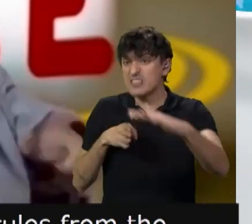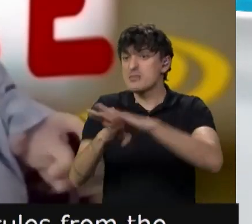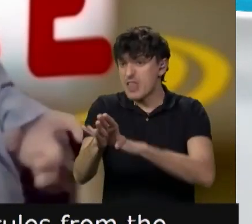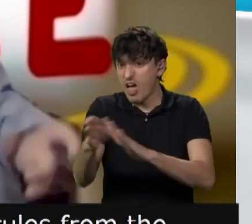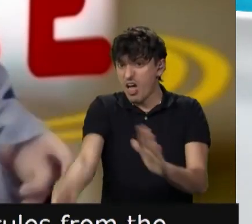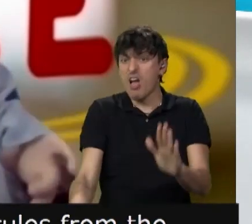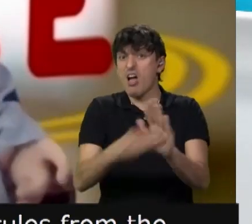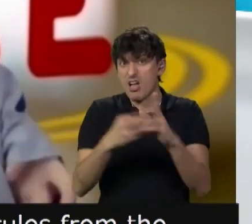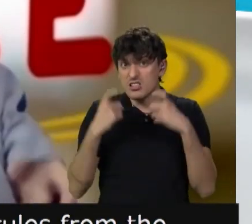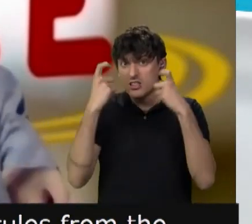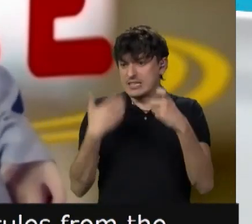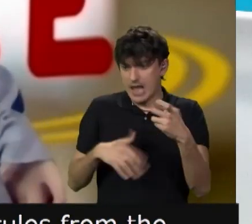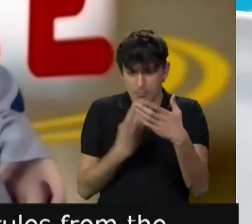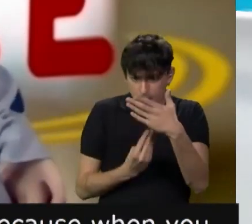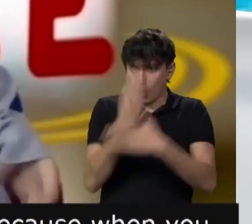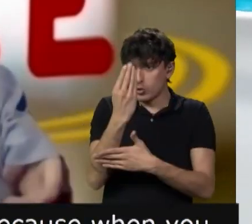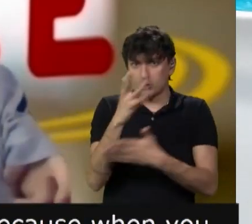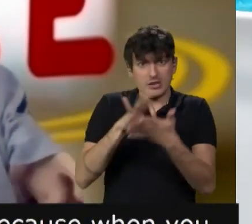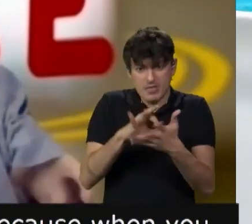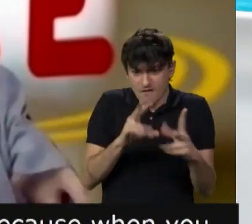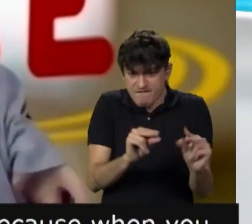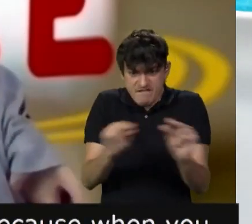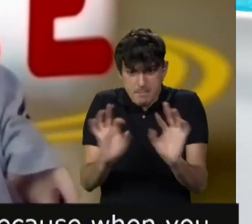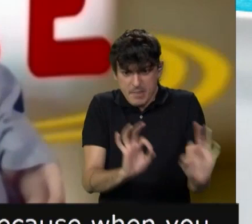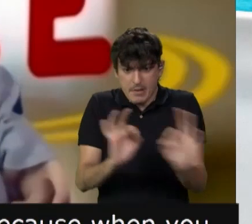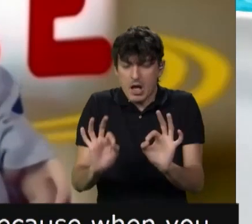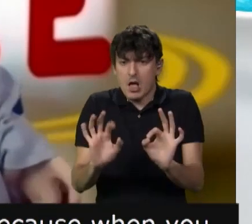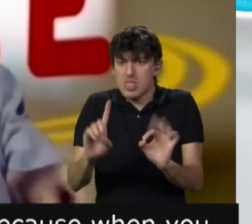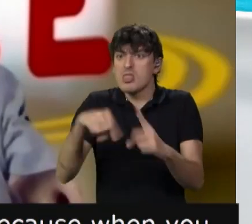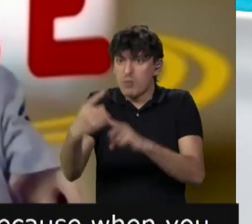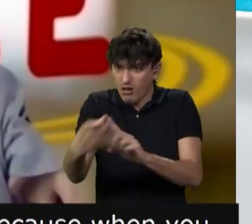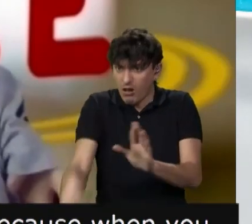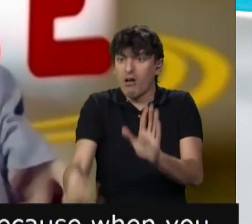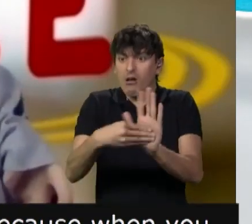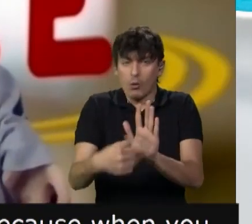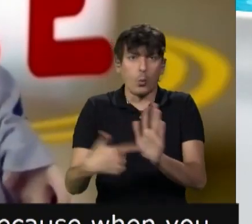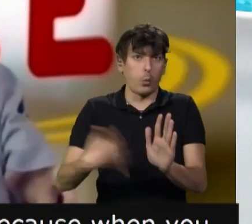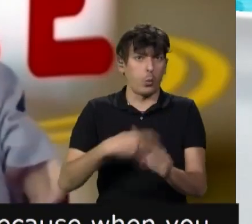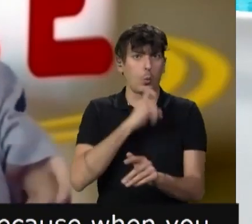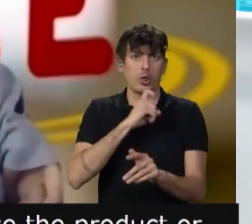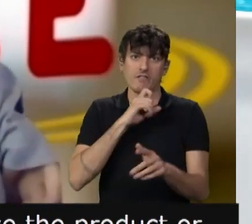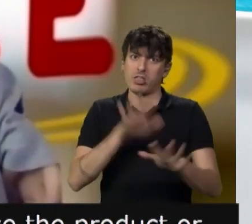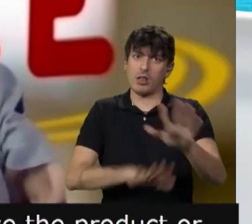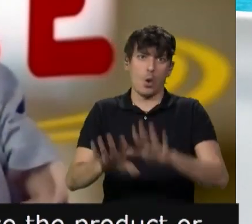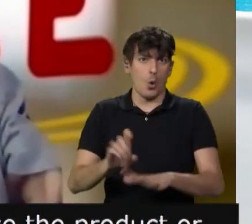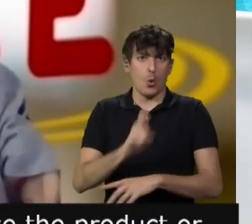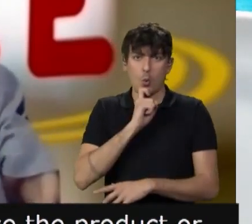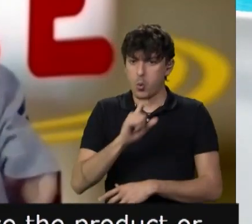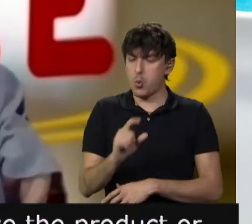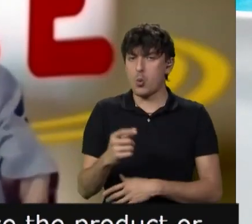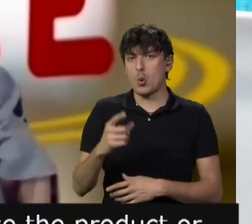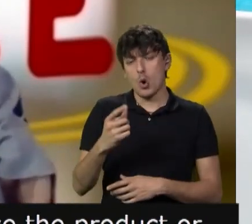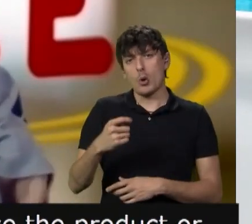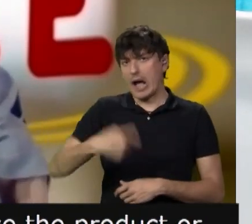include accessibility, when you already have the product or service finished, it's much more difficult and much more costly, not